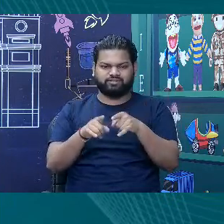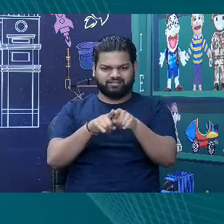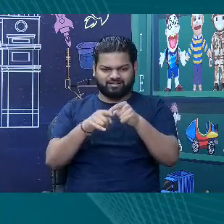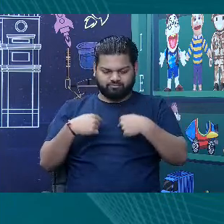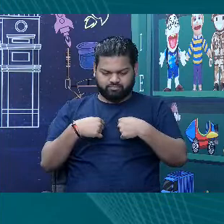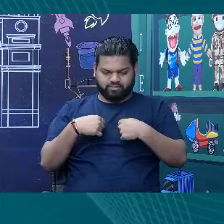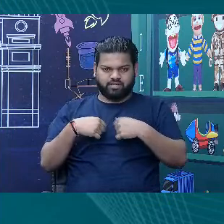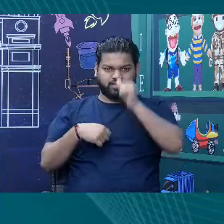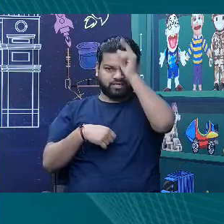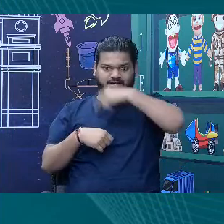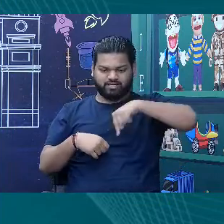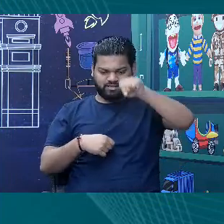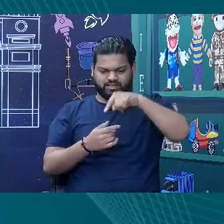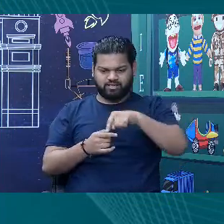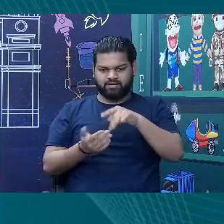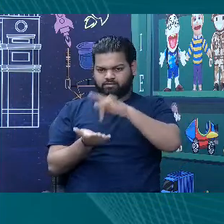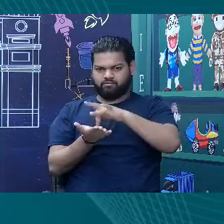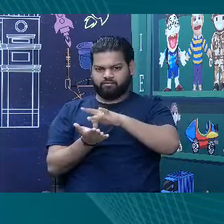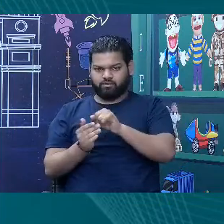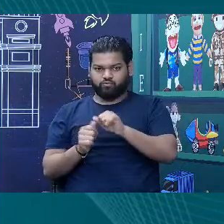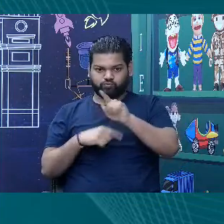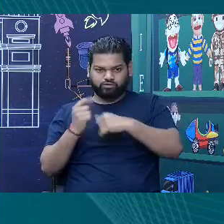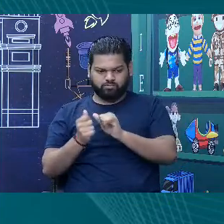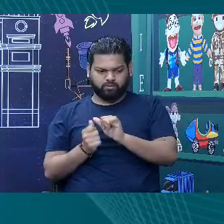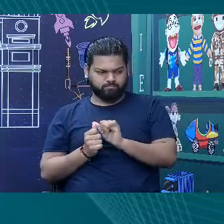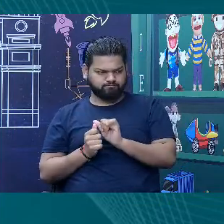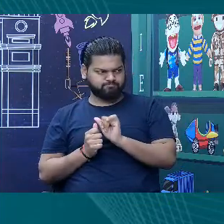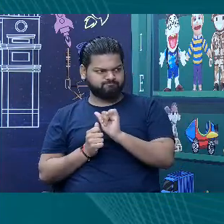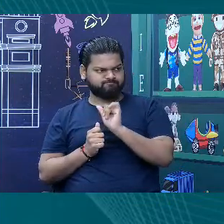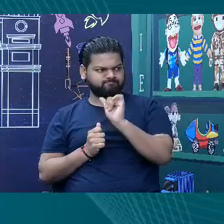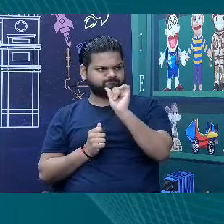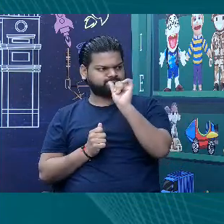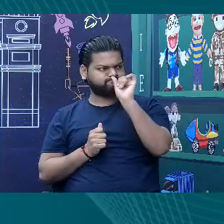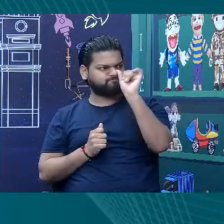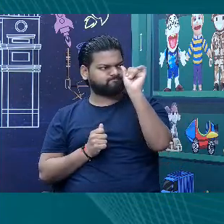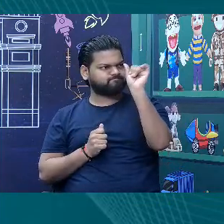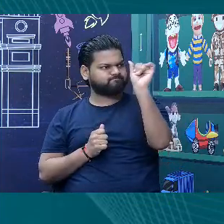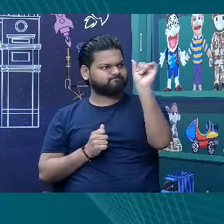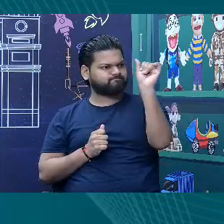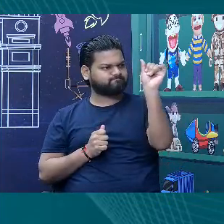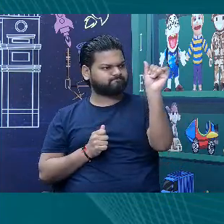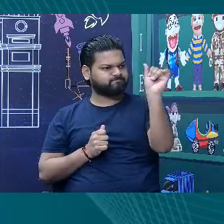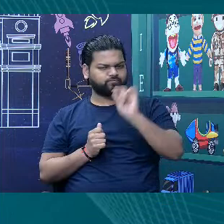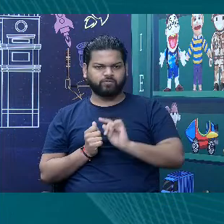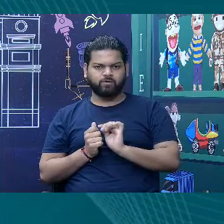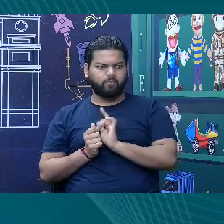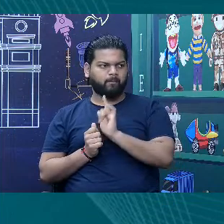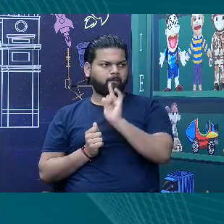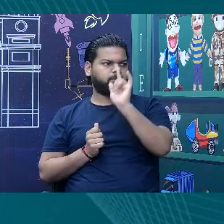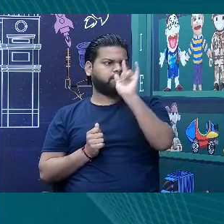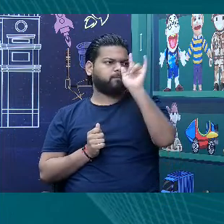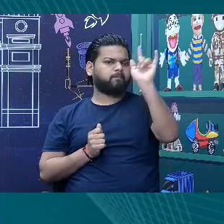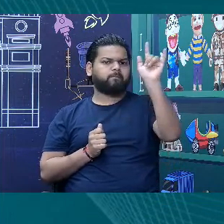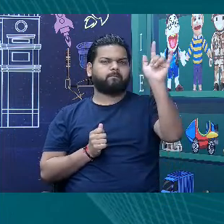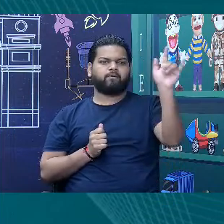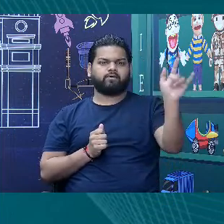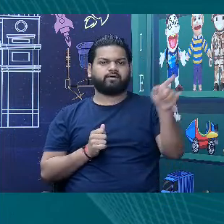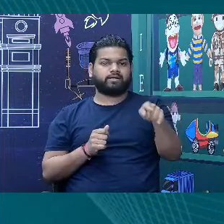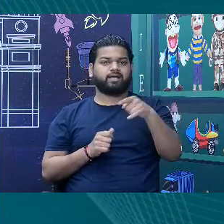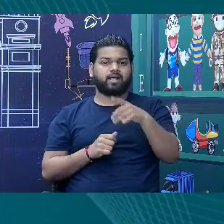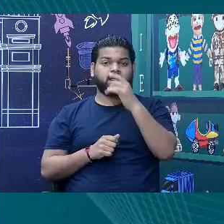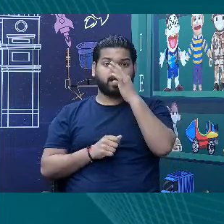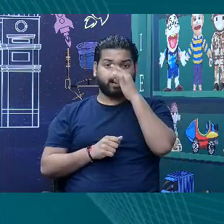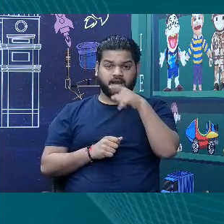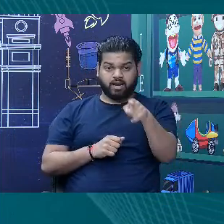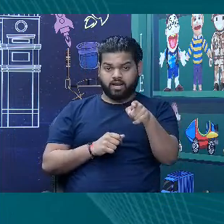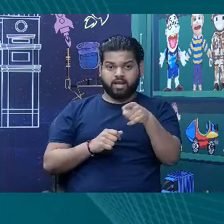is all the way to UK, where Stephen Hawking lives, and where Cambridge is located. So the blue line denotes the